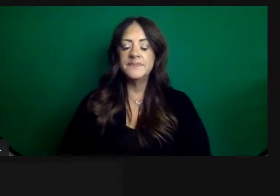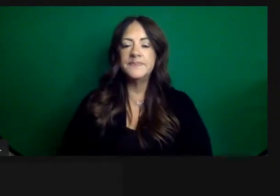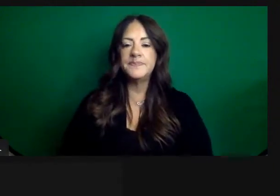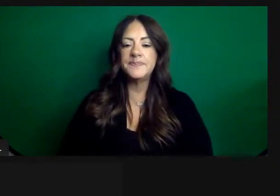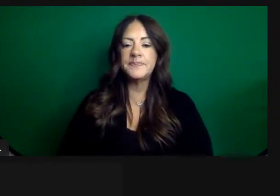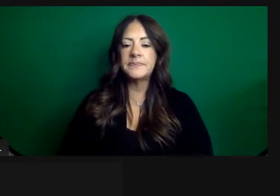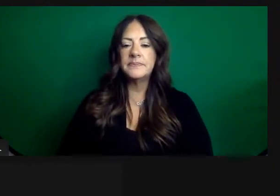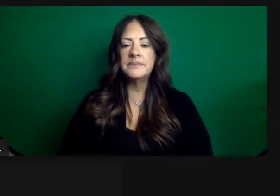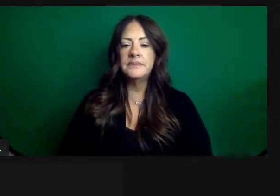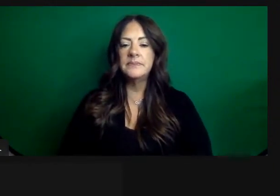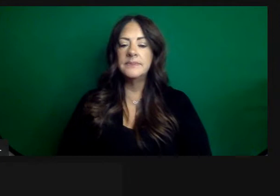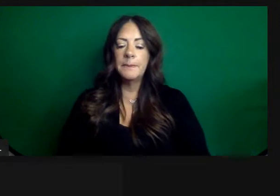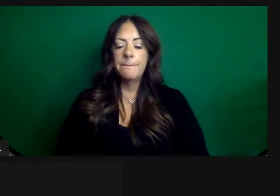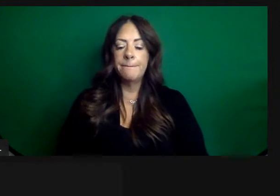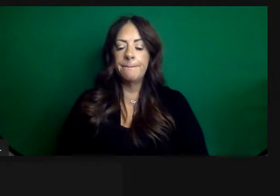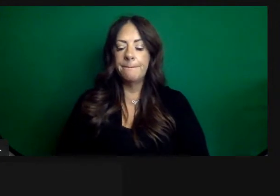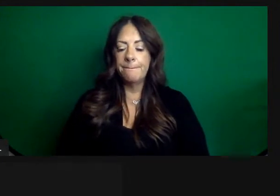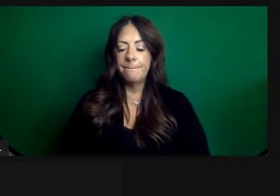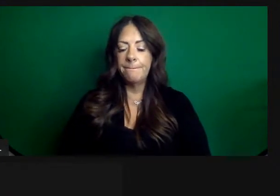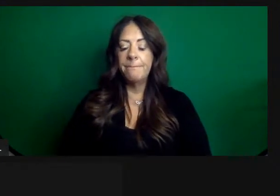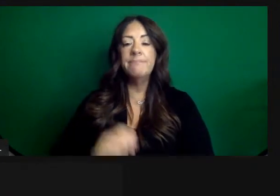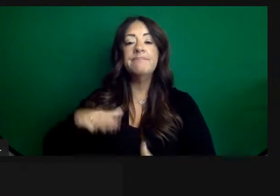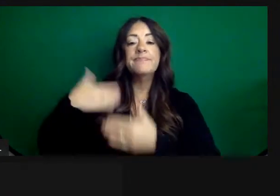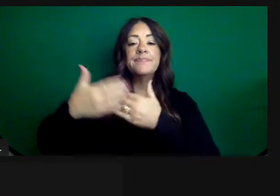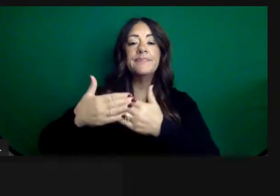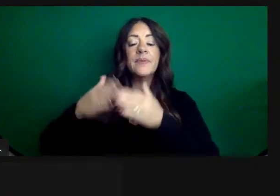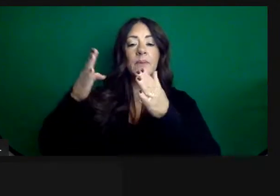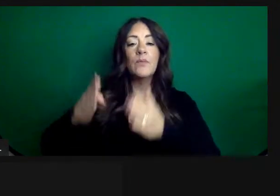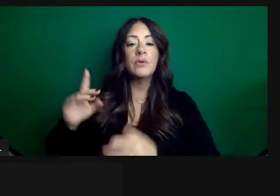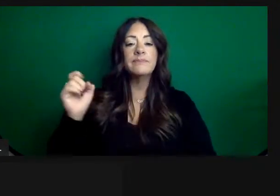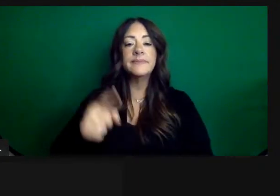Kathleen Ronayne, AP.